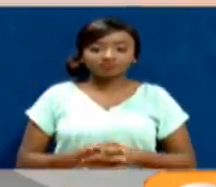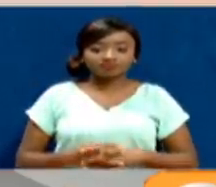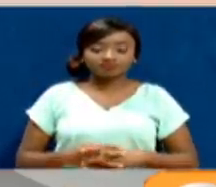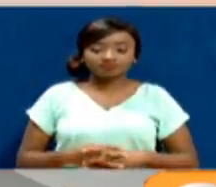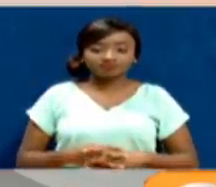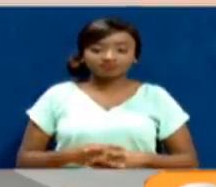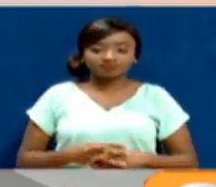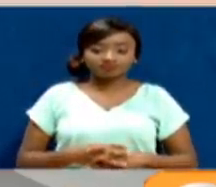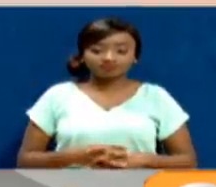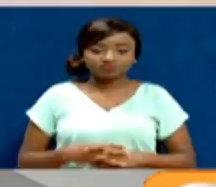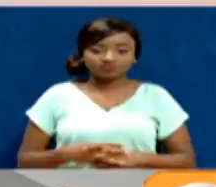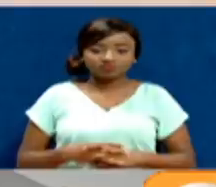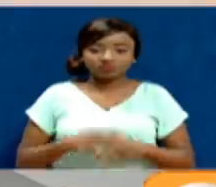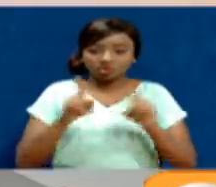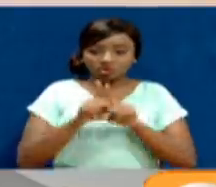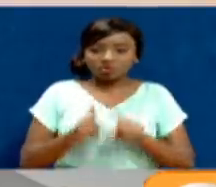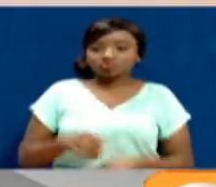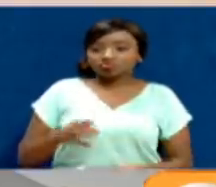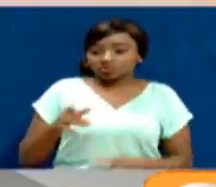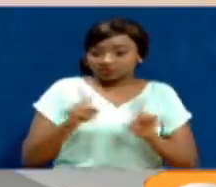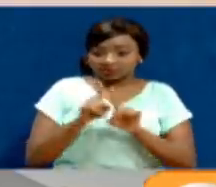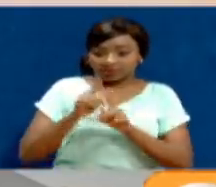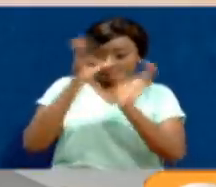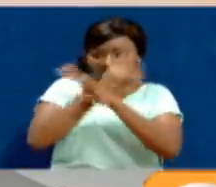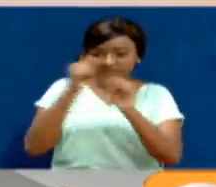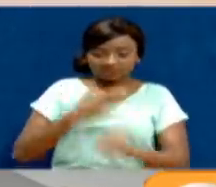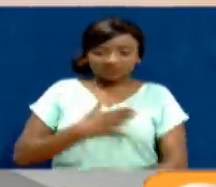my boss has said, he'll go back to the